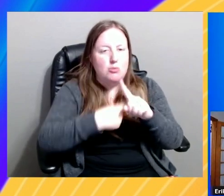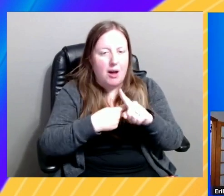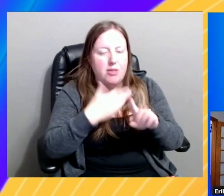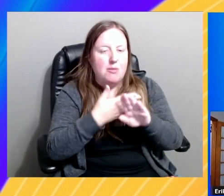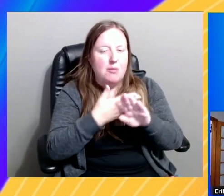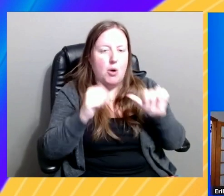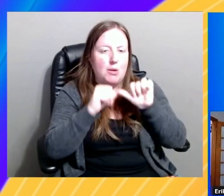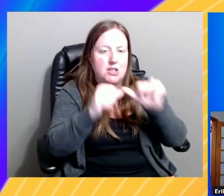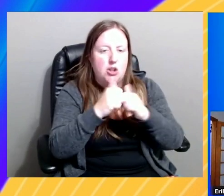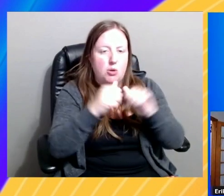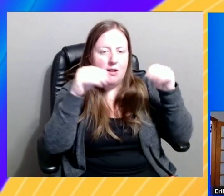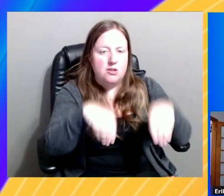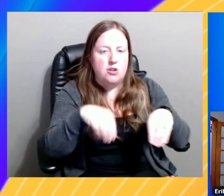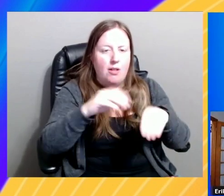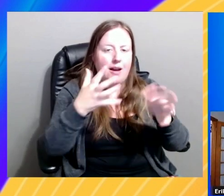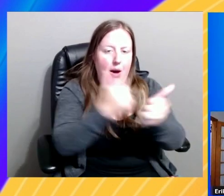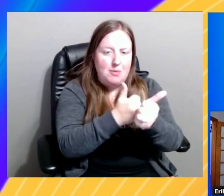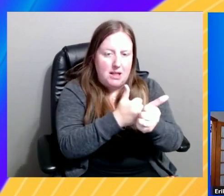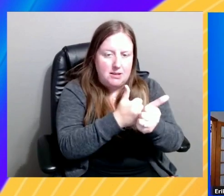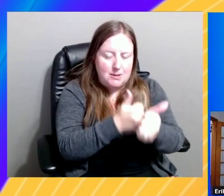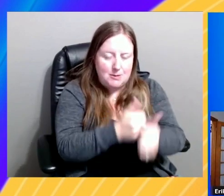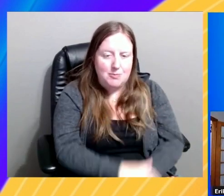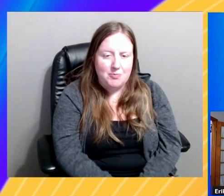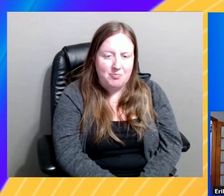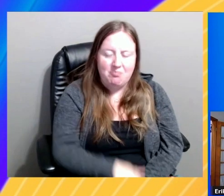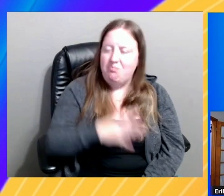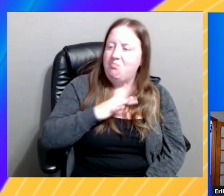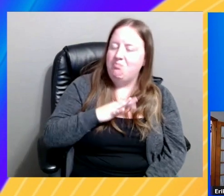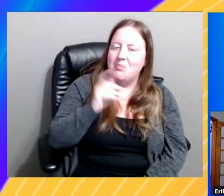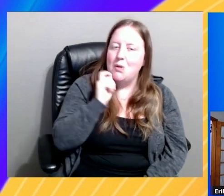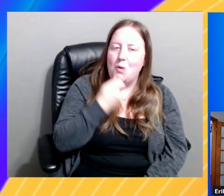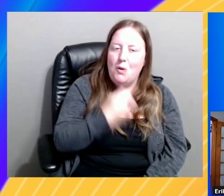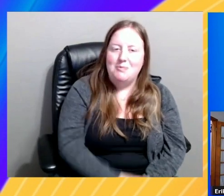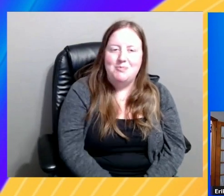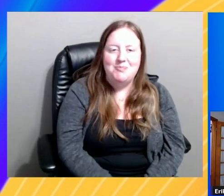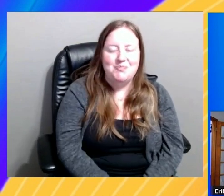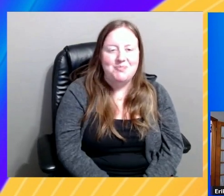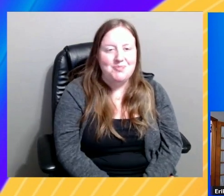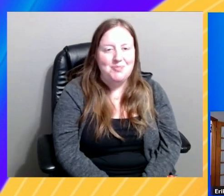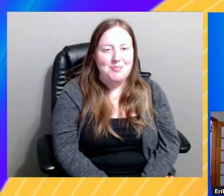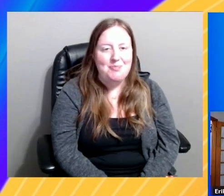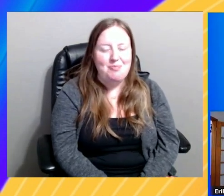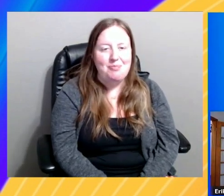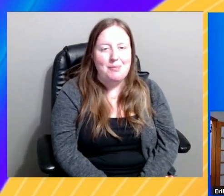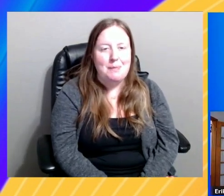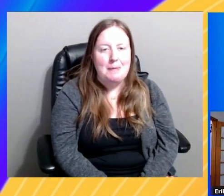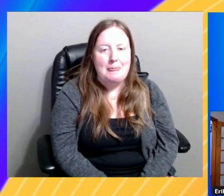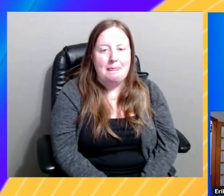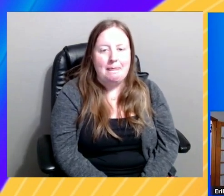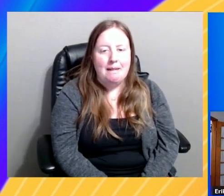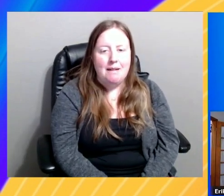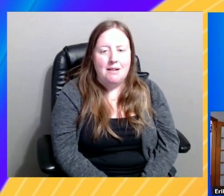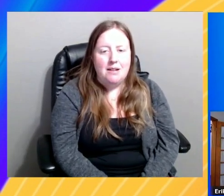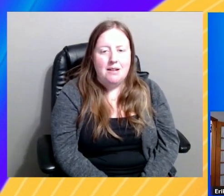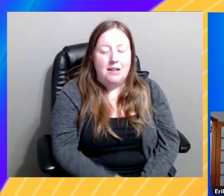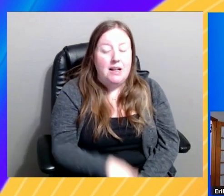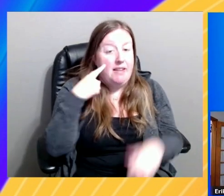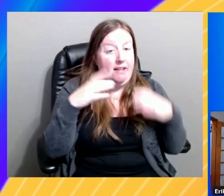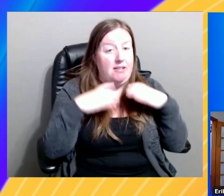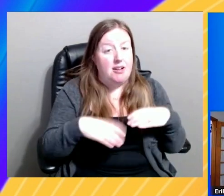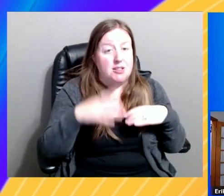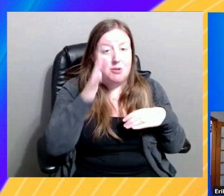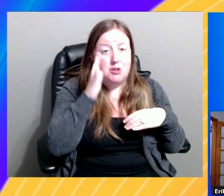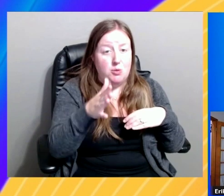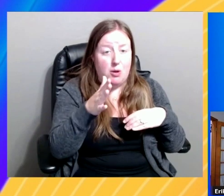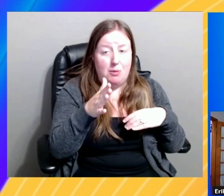updates. Cool. Well, I imagine customers will be pretty excited to learn that they can do all